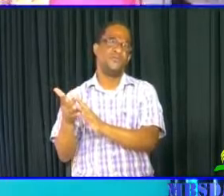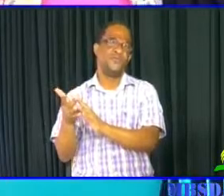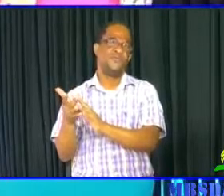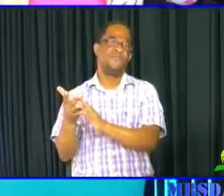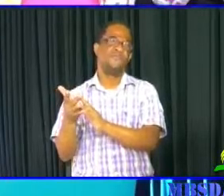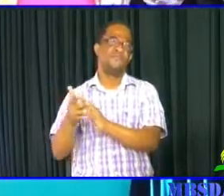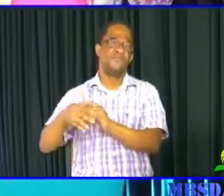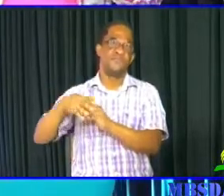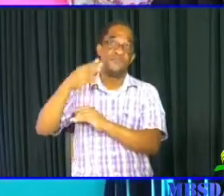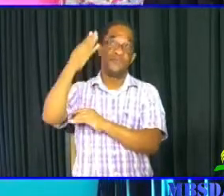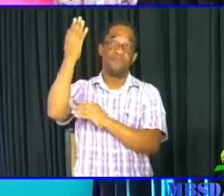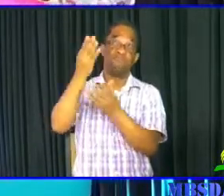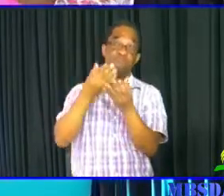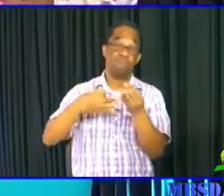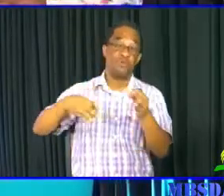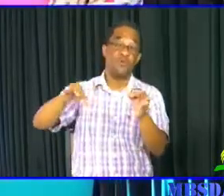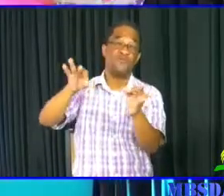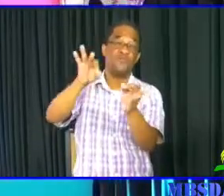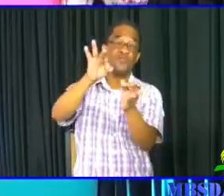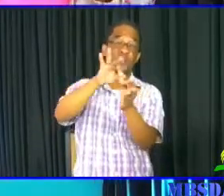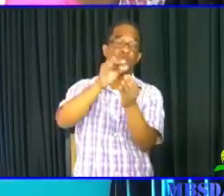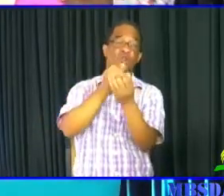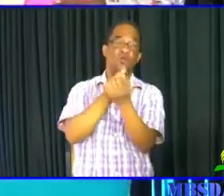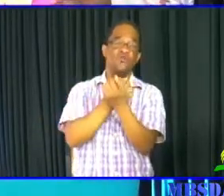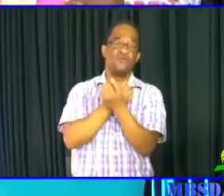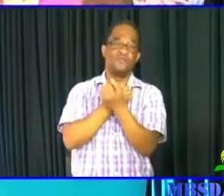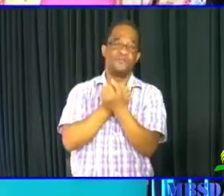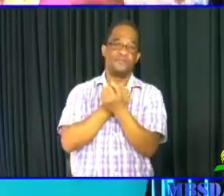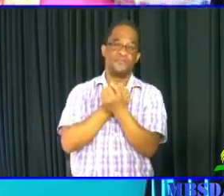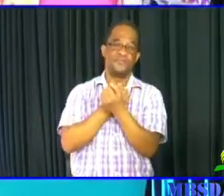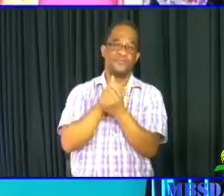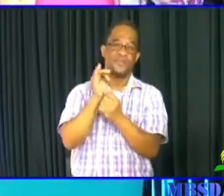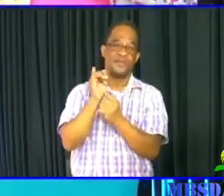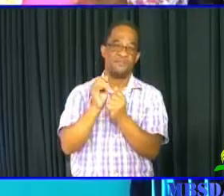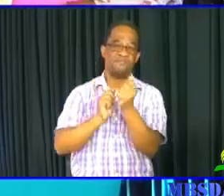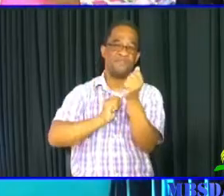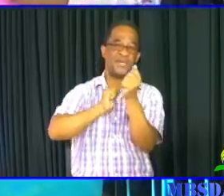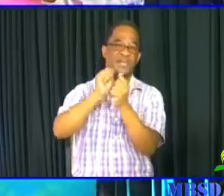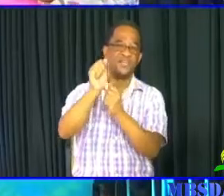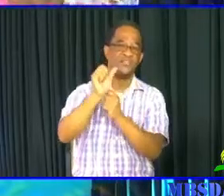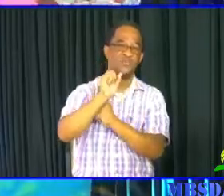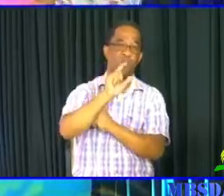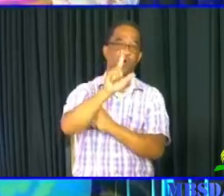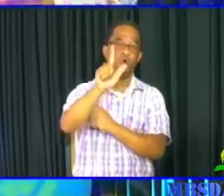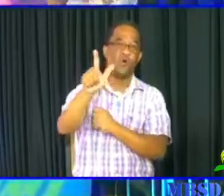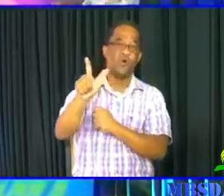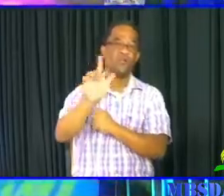Jesus. He's a perfect love that casted out all